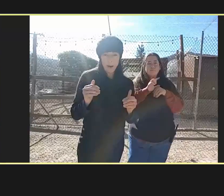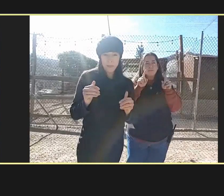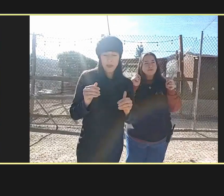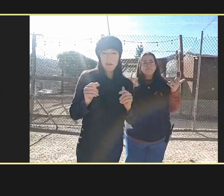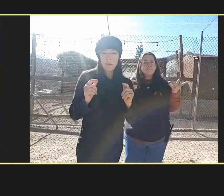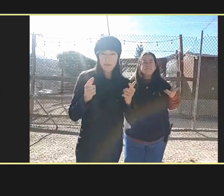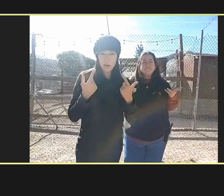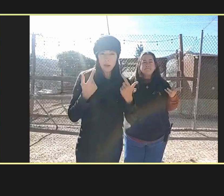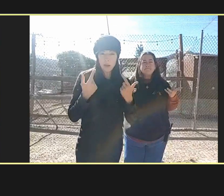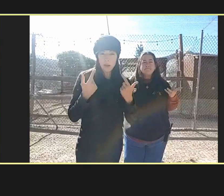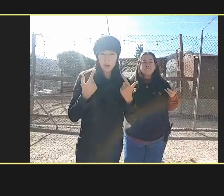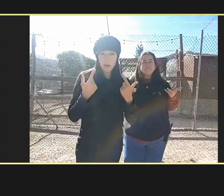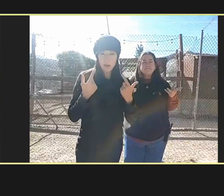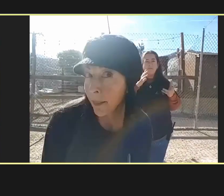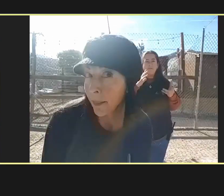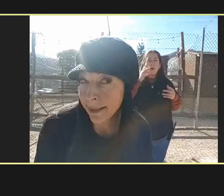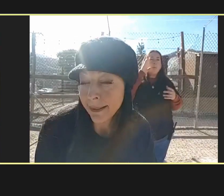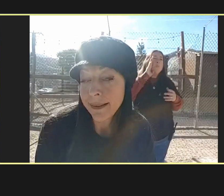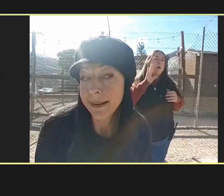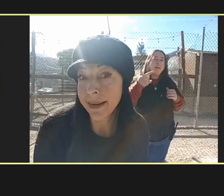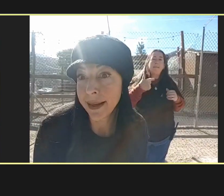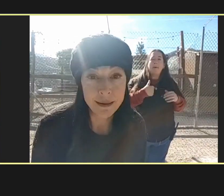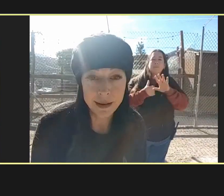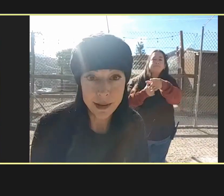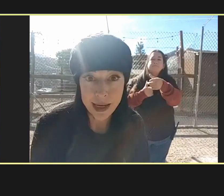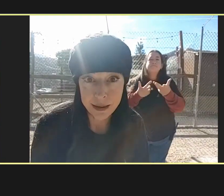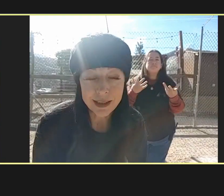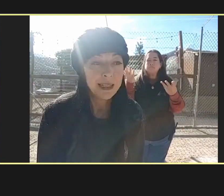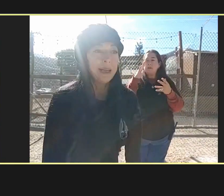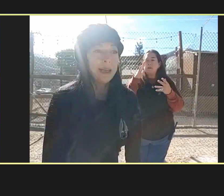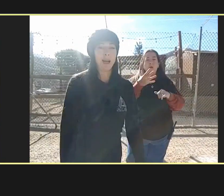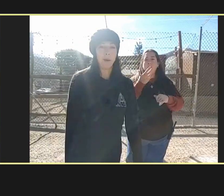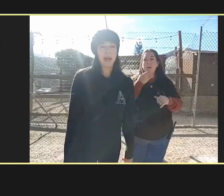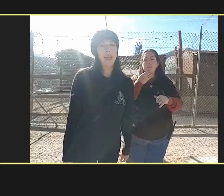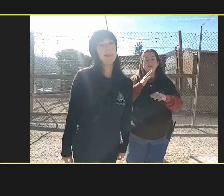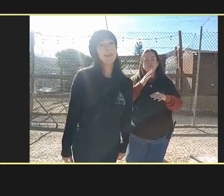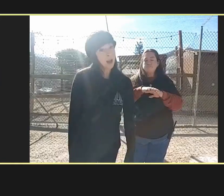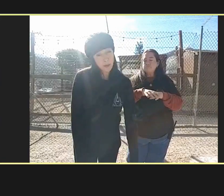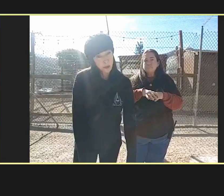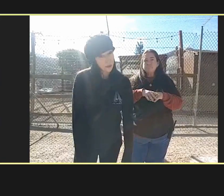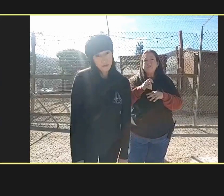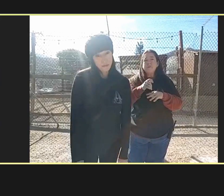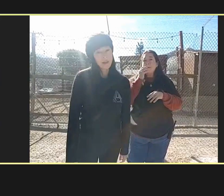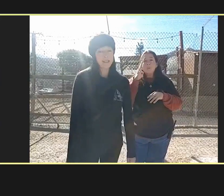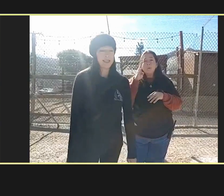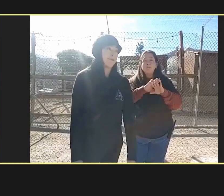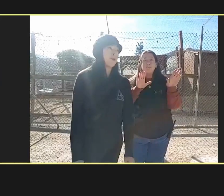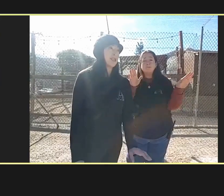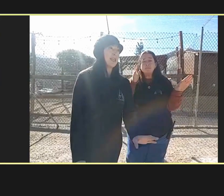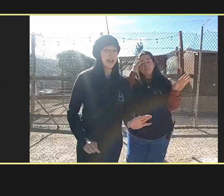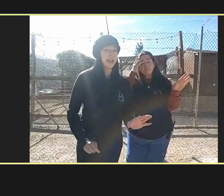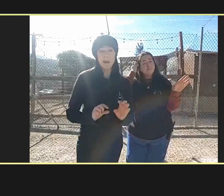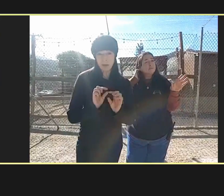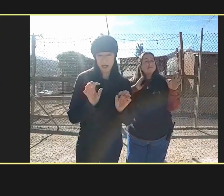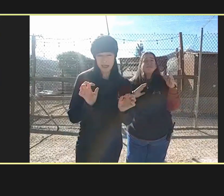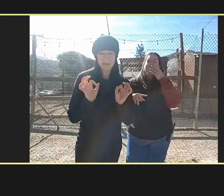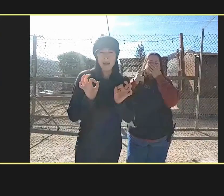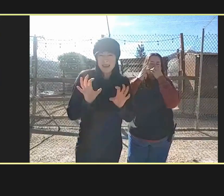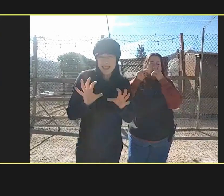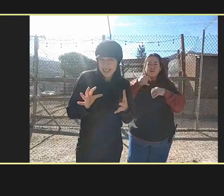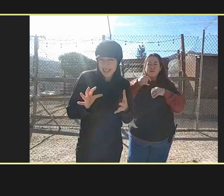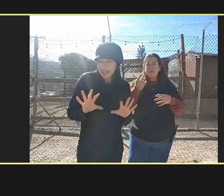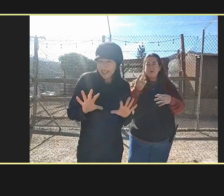orangey, but they're never like brown like mine. They aren't ever that color. And they're not blue. If you